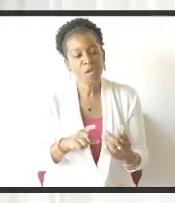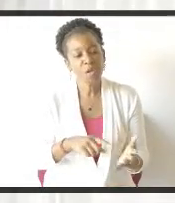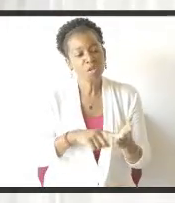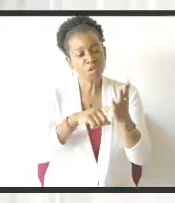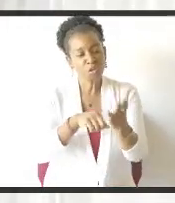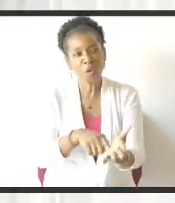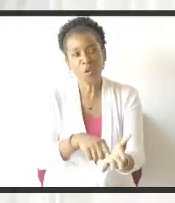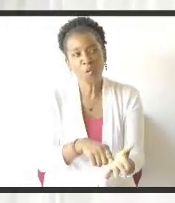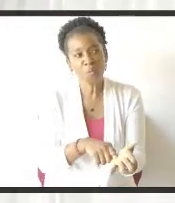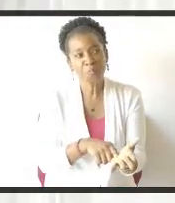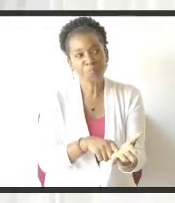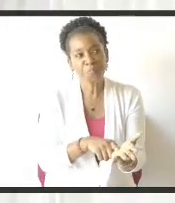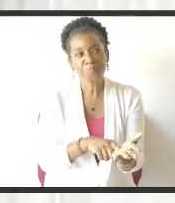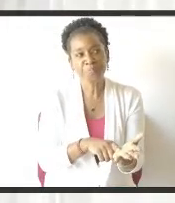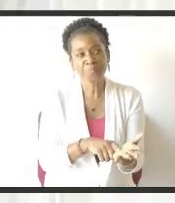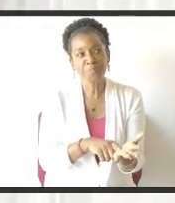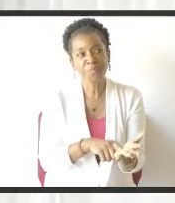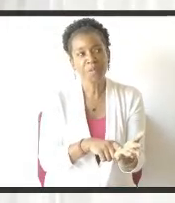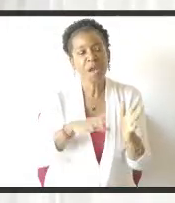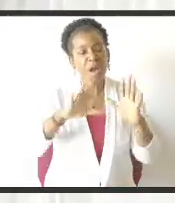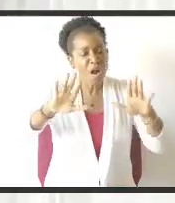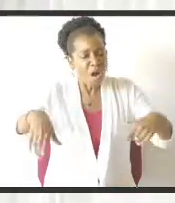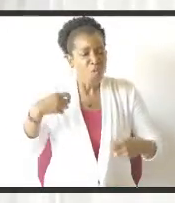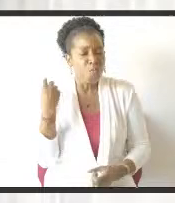gave up his apostolic rights.